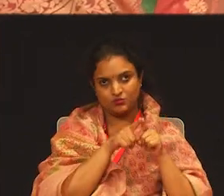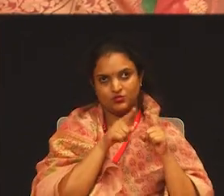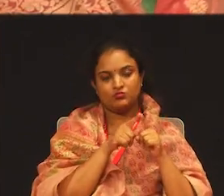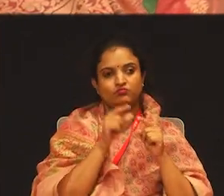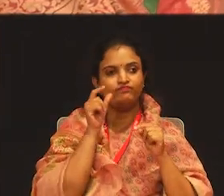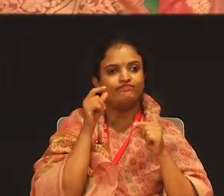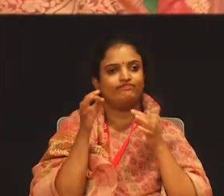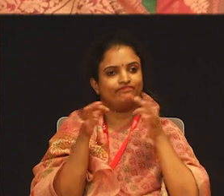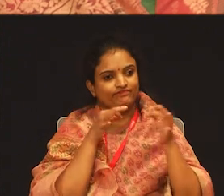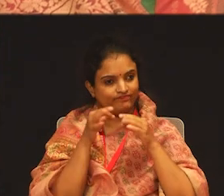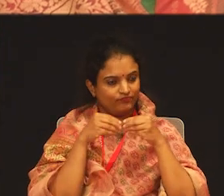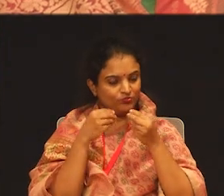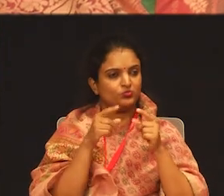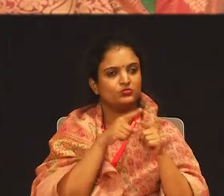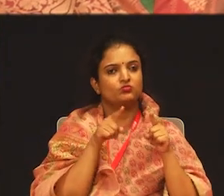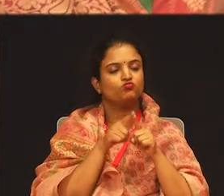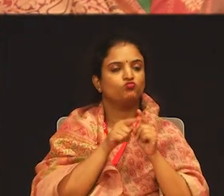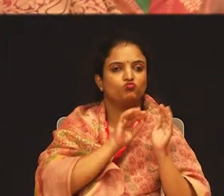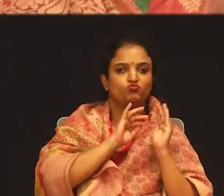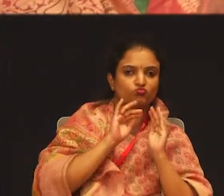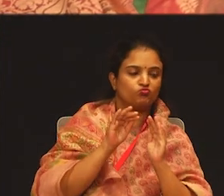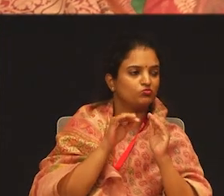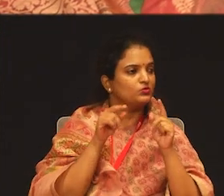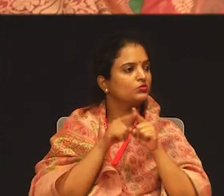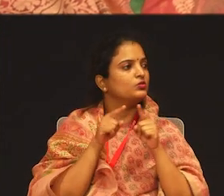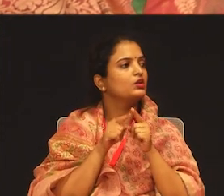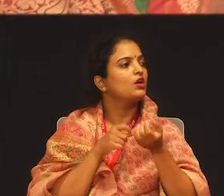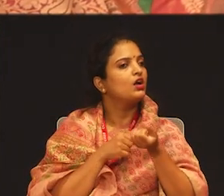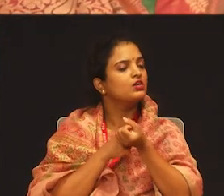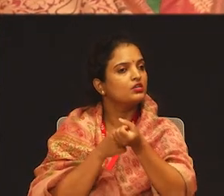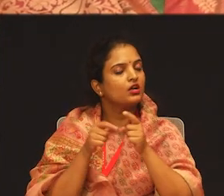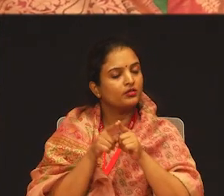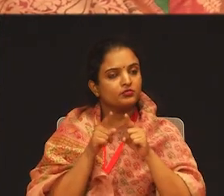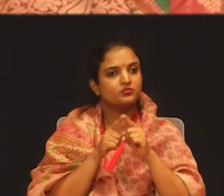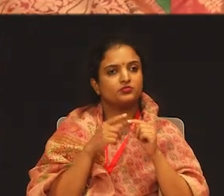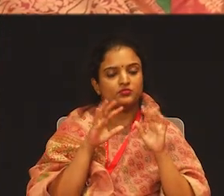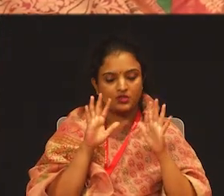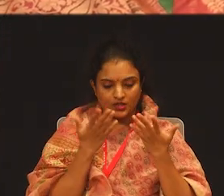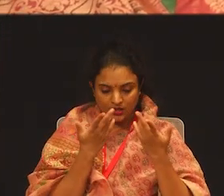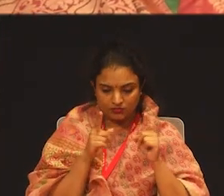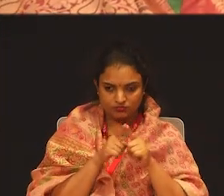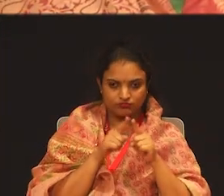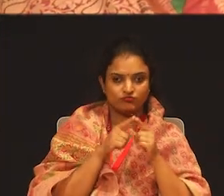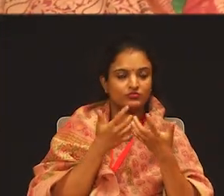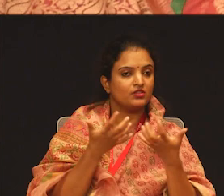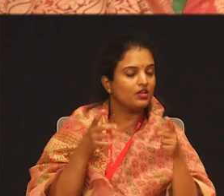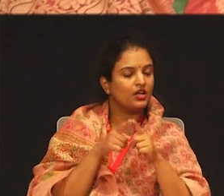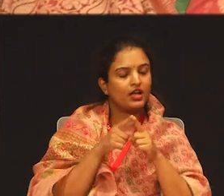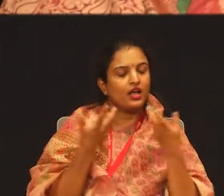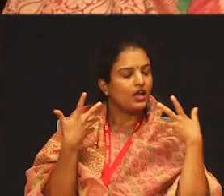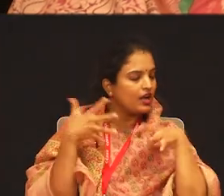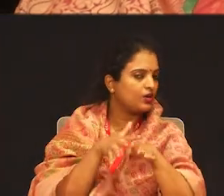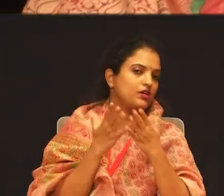inspiring words. You have been a constant source of support and guidance in reviewing the assets of Inclusive